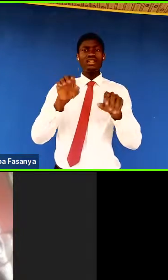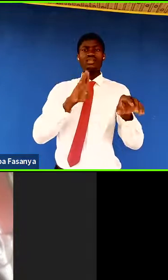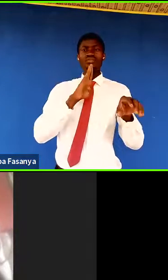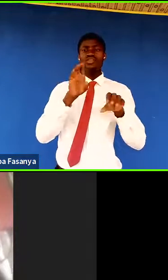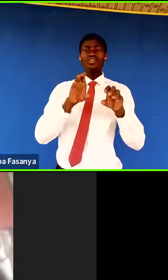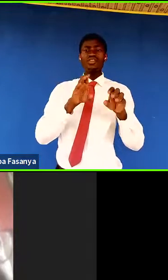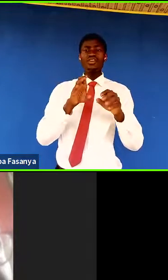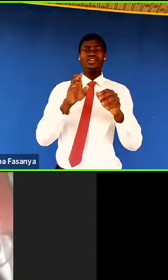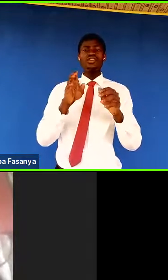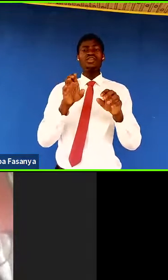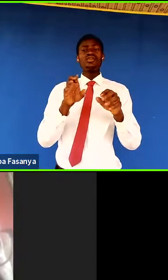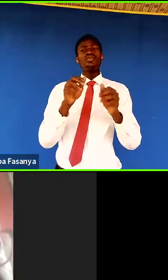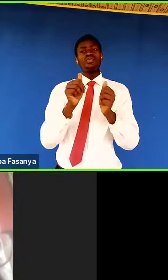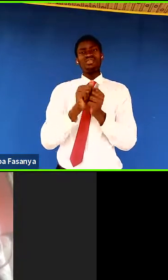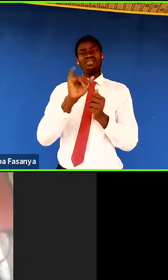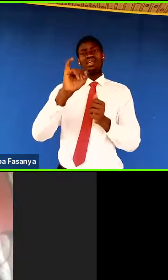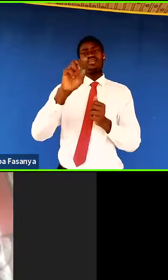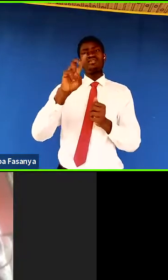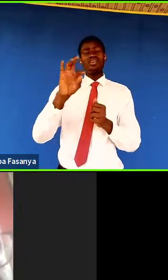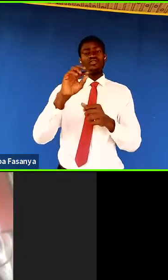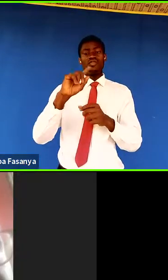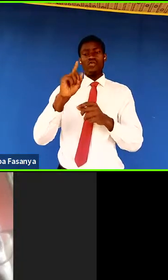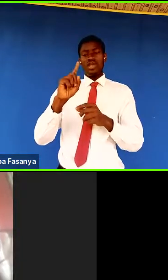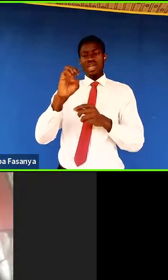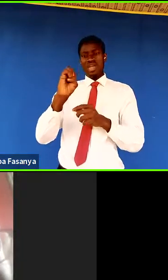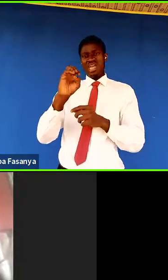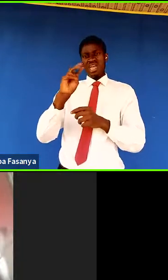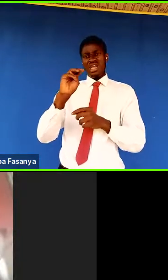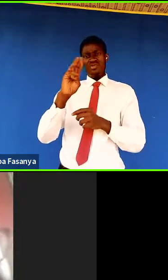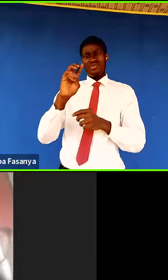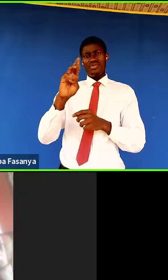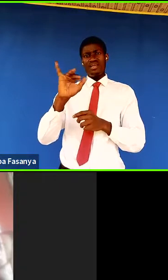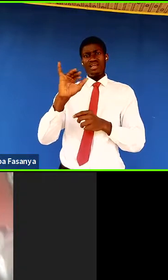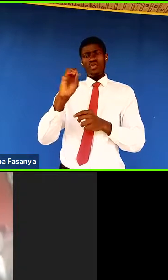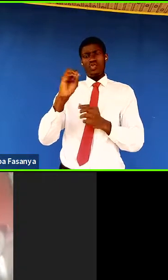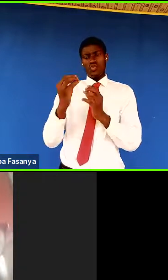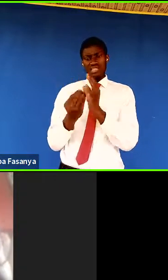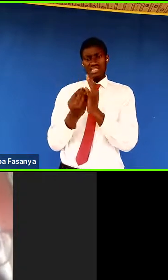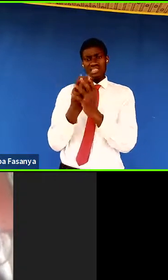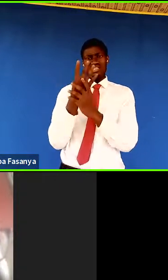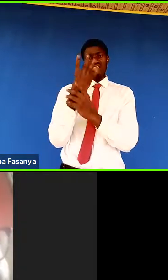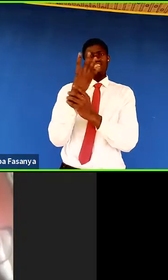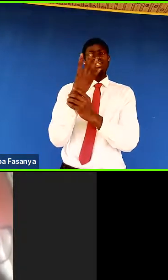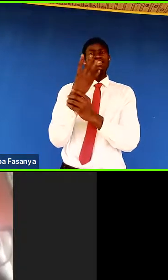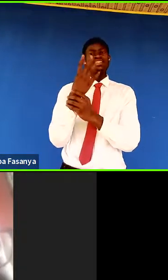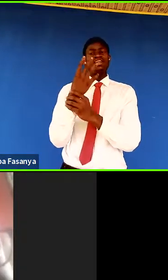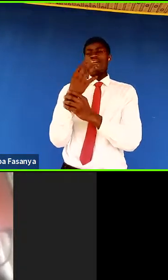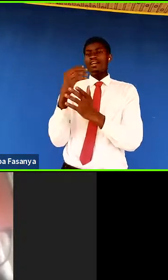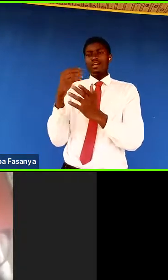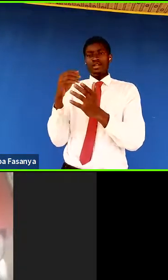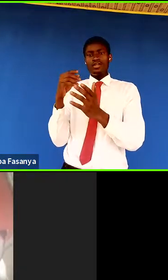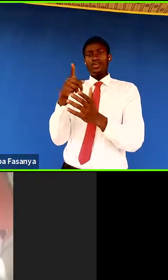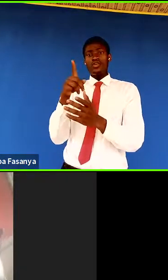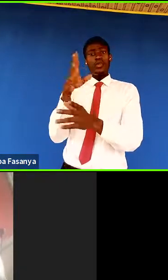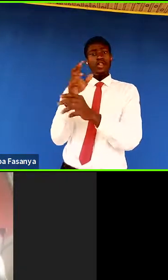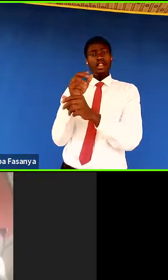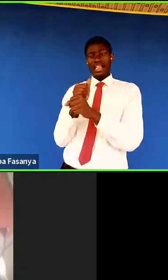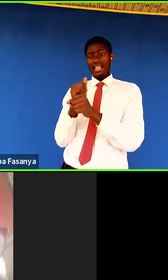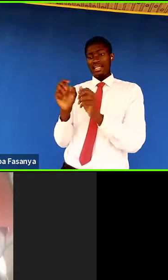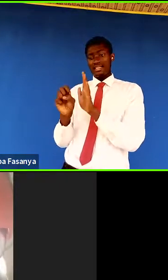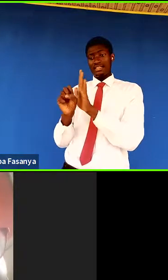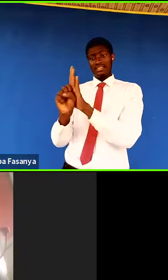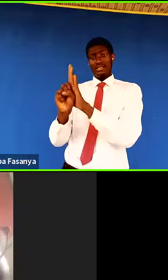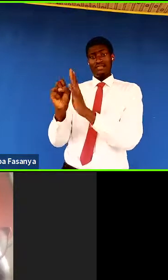embryos generated from the male, from the combination after fertilization, the embryos generated, you take a sample of the